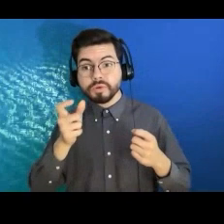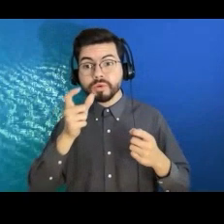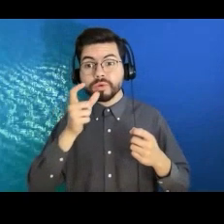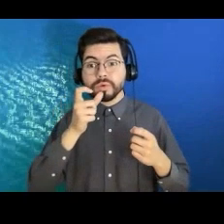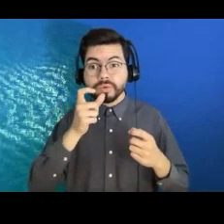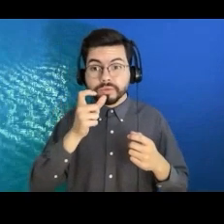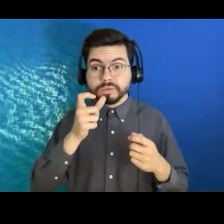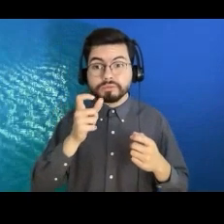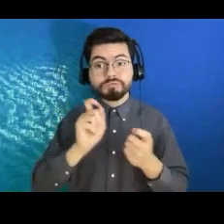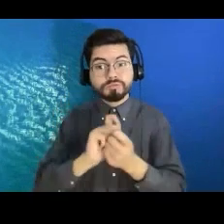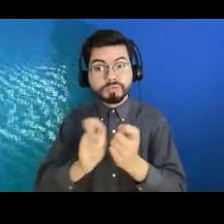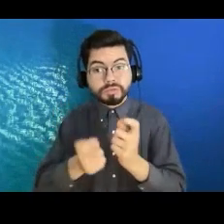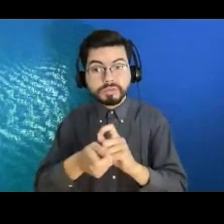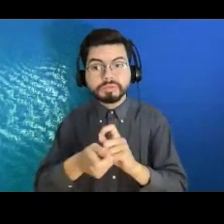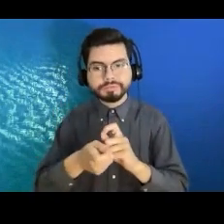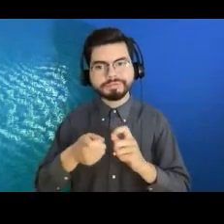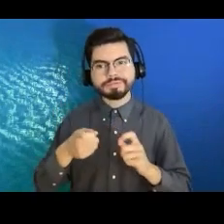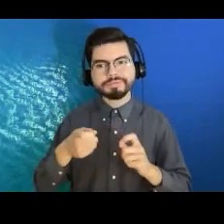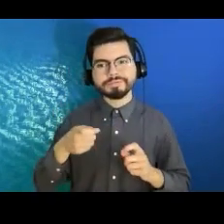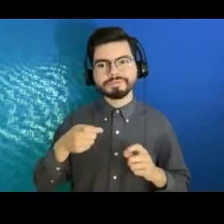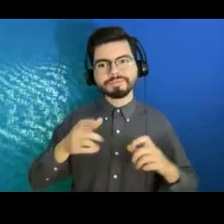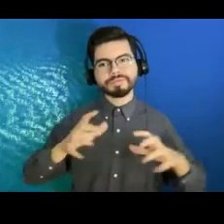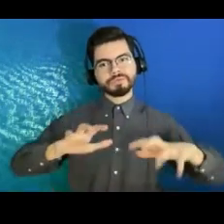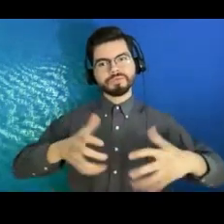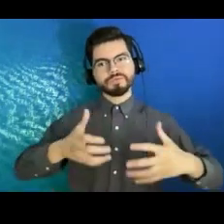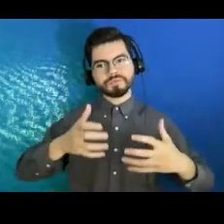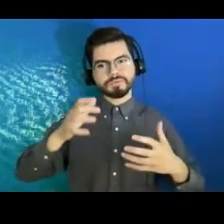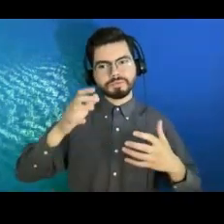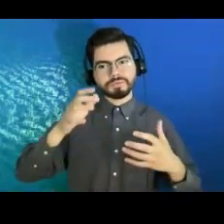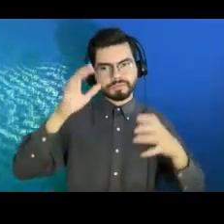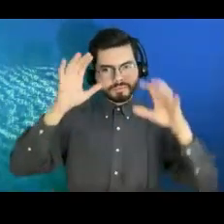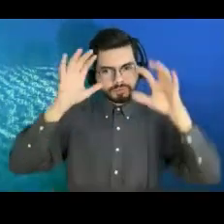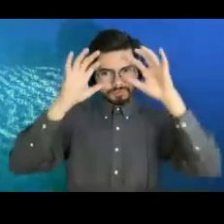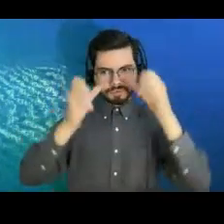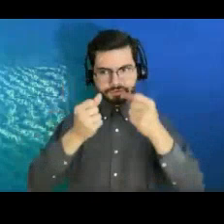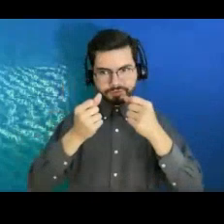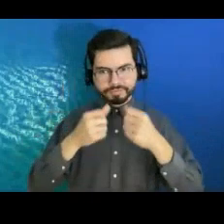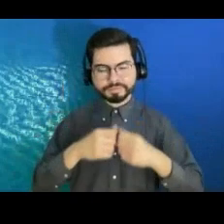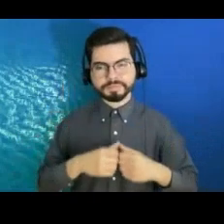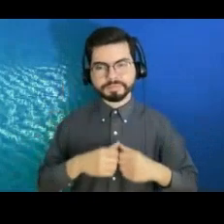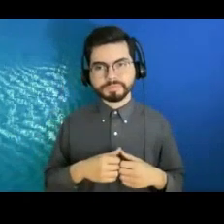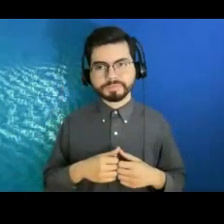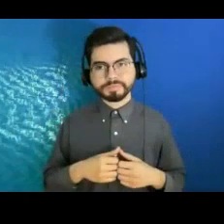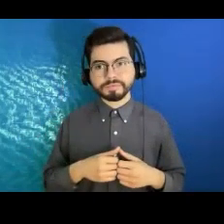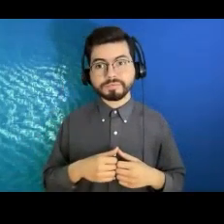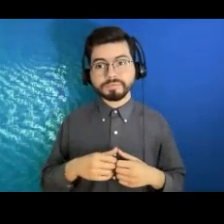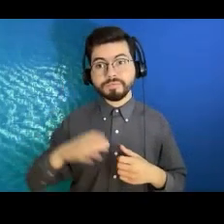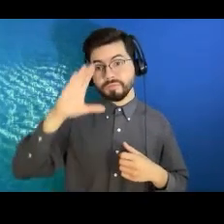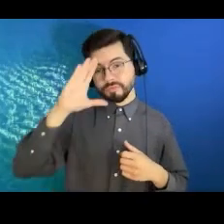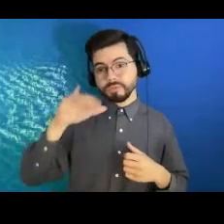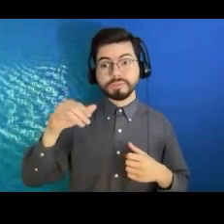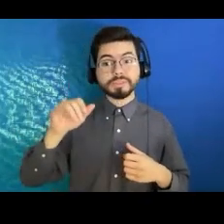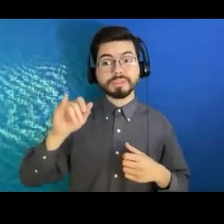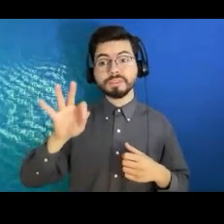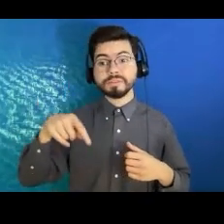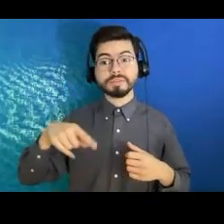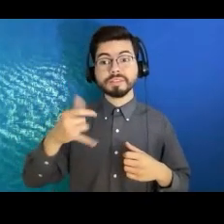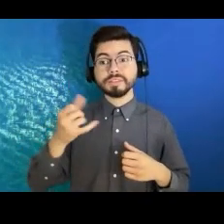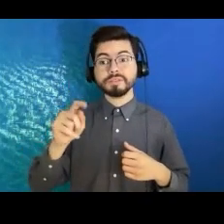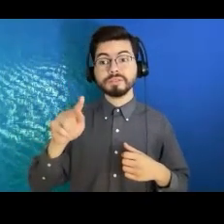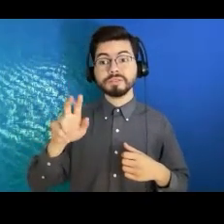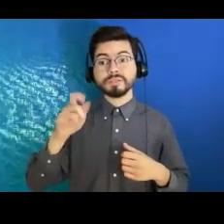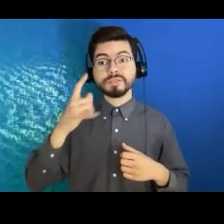So if you were managing Yellowstone like a ranch, and you added up all of this habitat